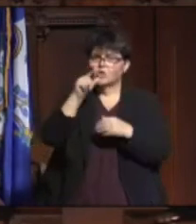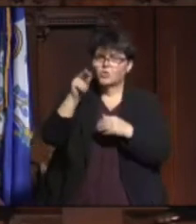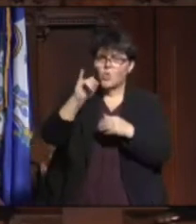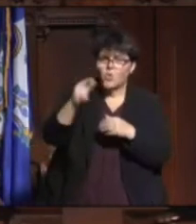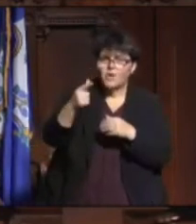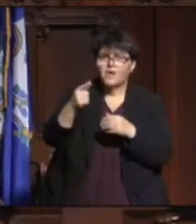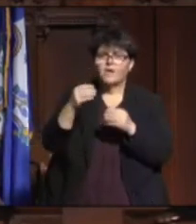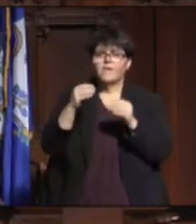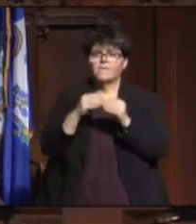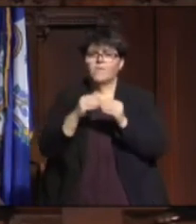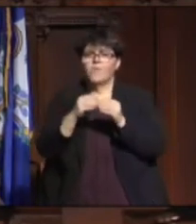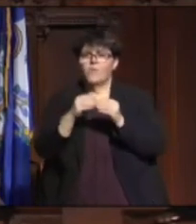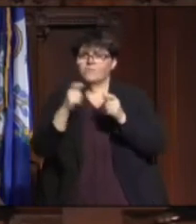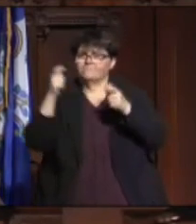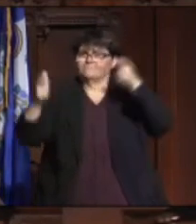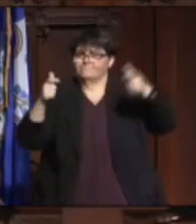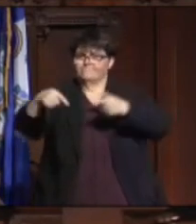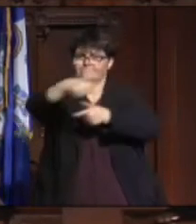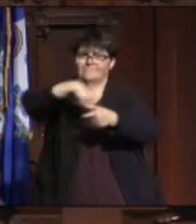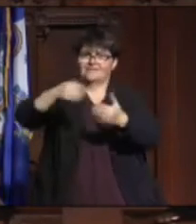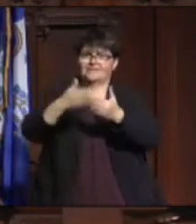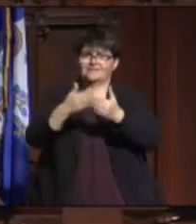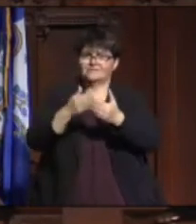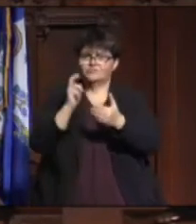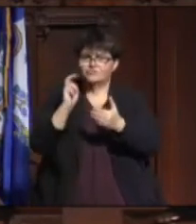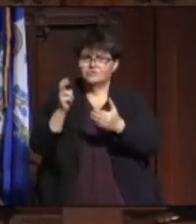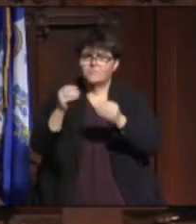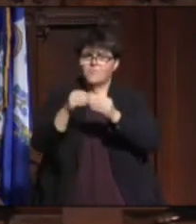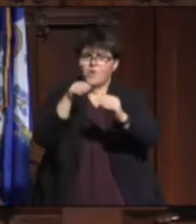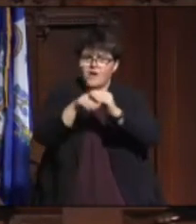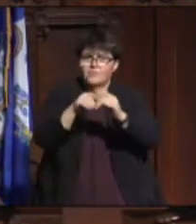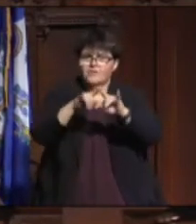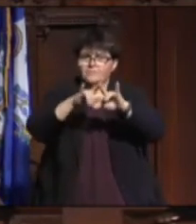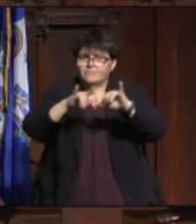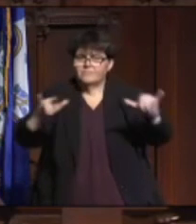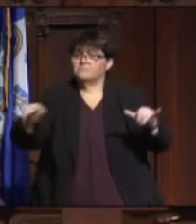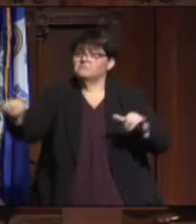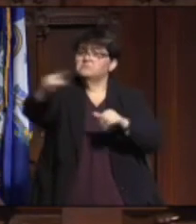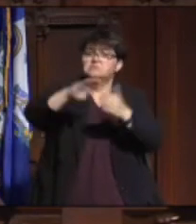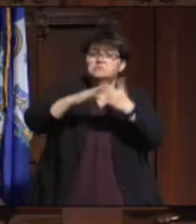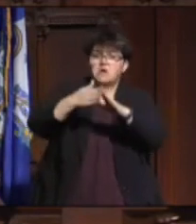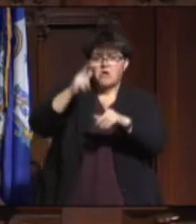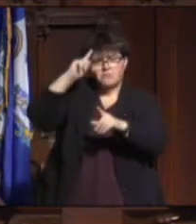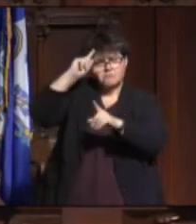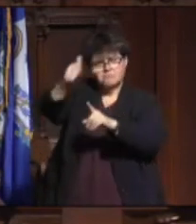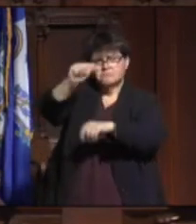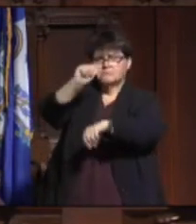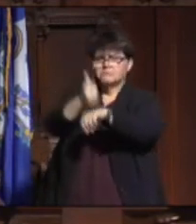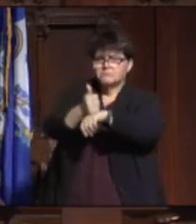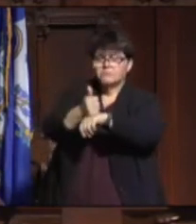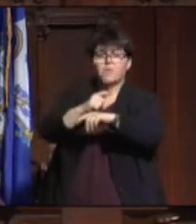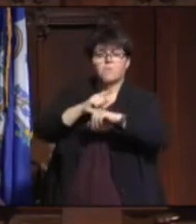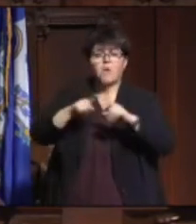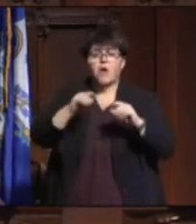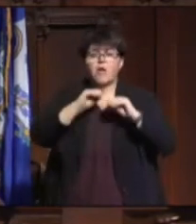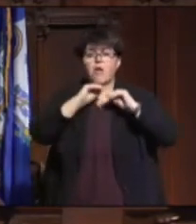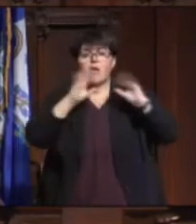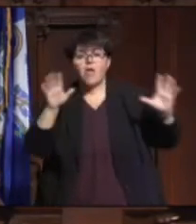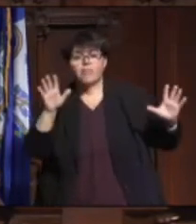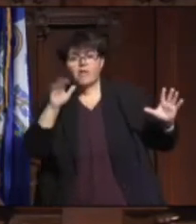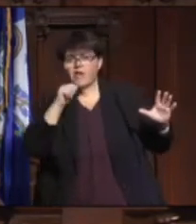to facilitate housing on their terms, but doing nothing is not an acceptable strategy.